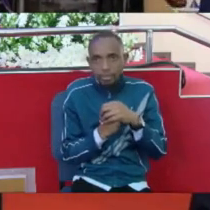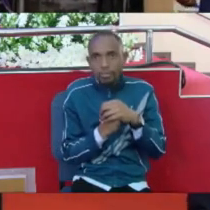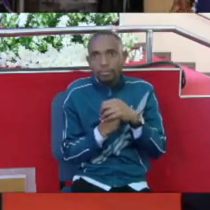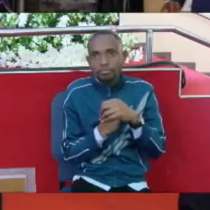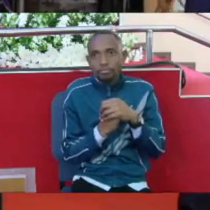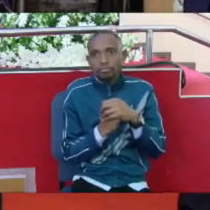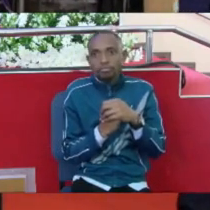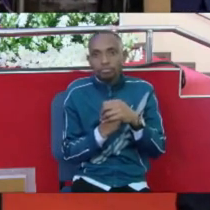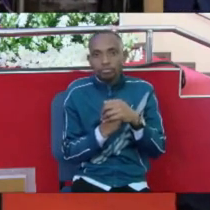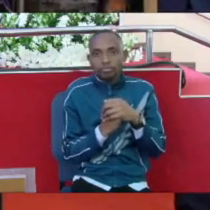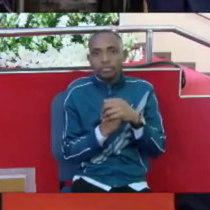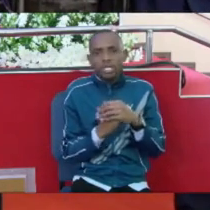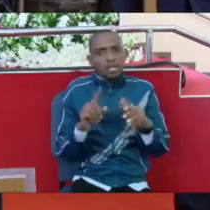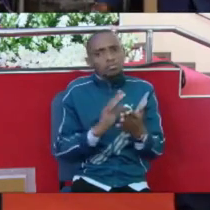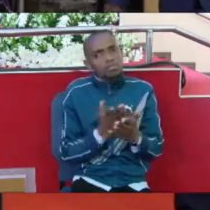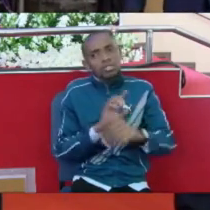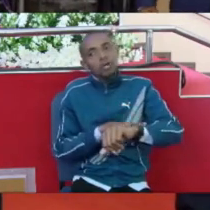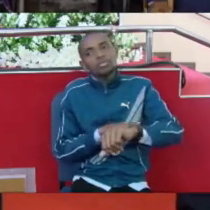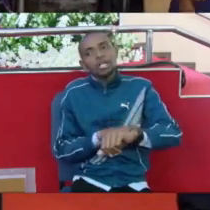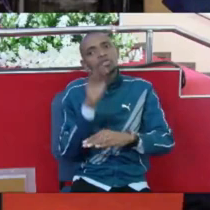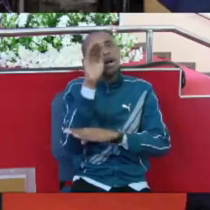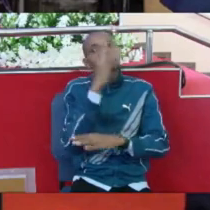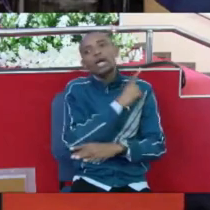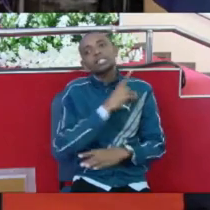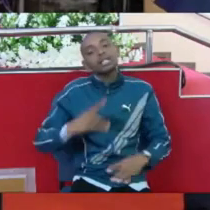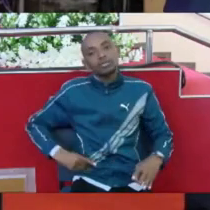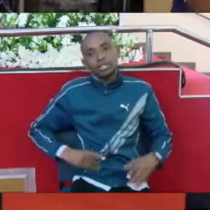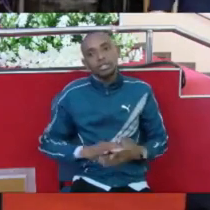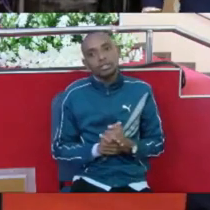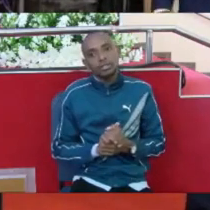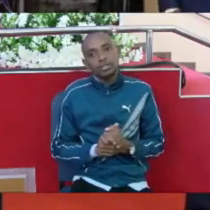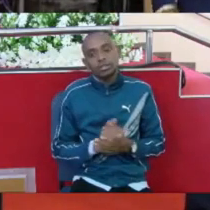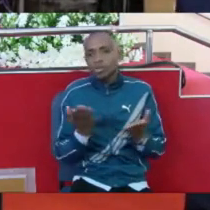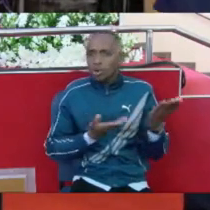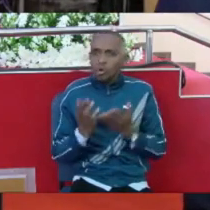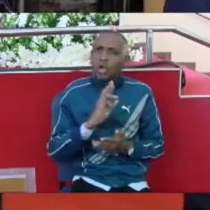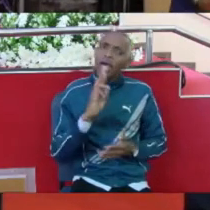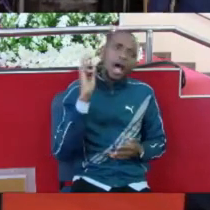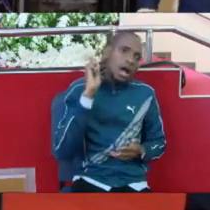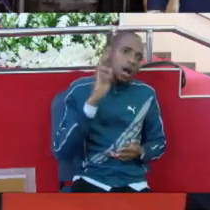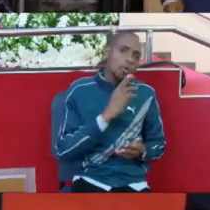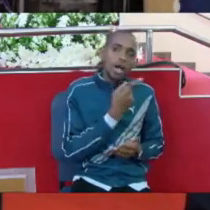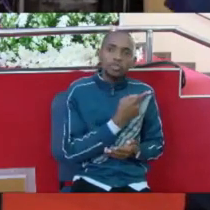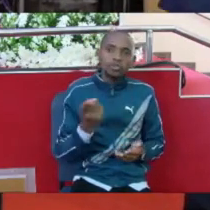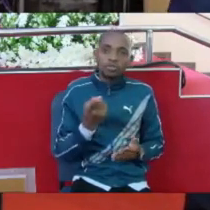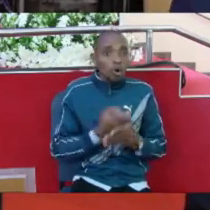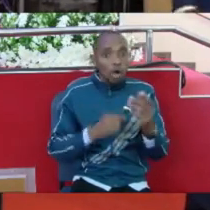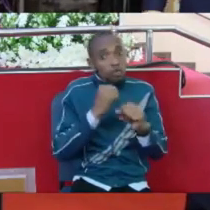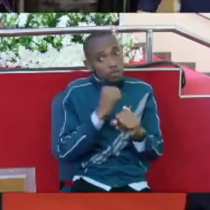At other times, we want to ask David, where were you? What were you